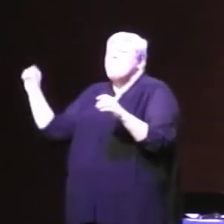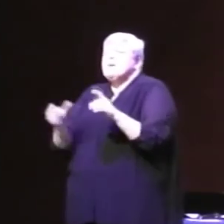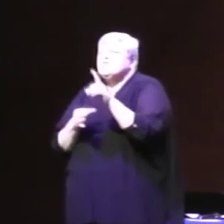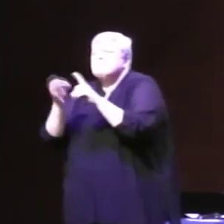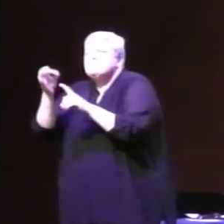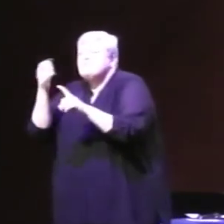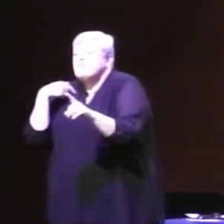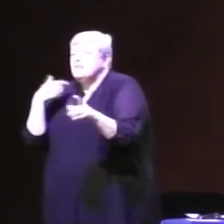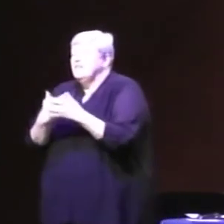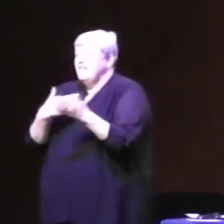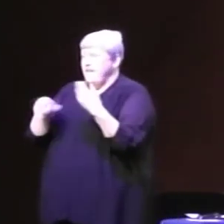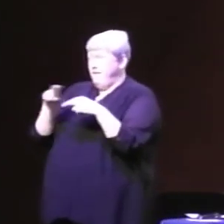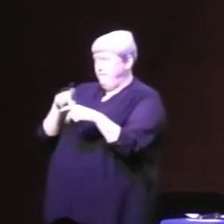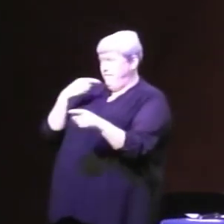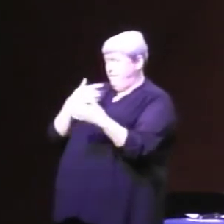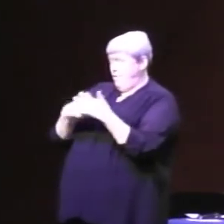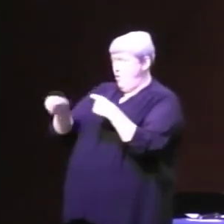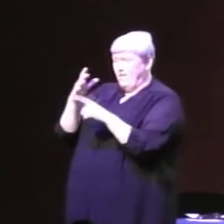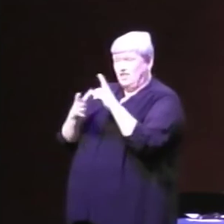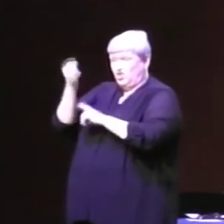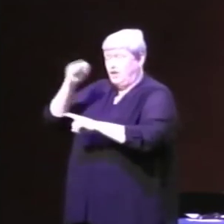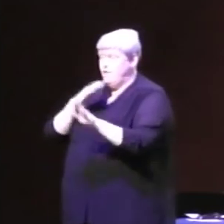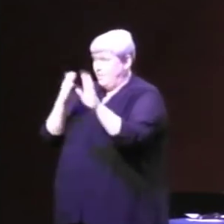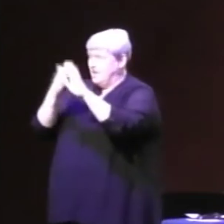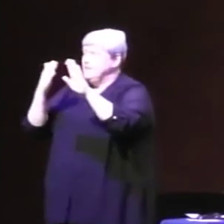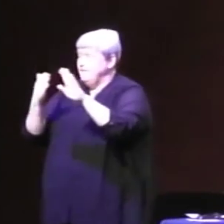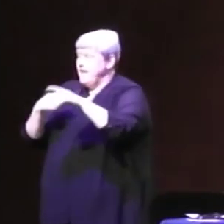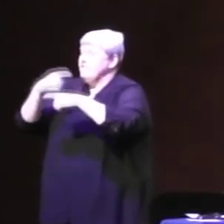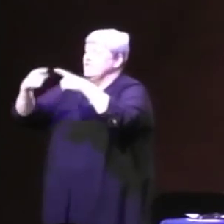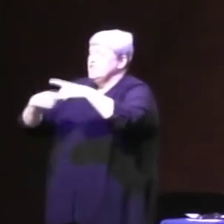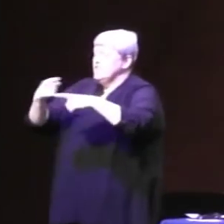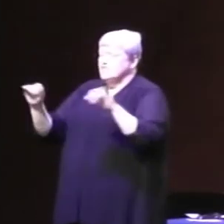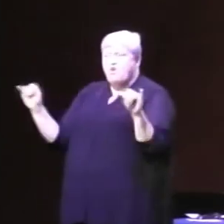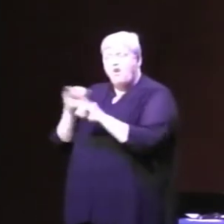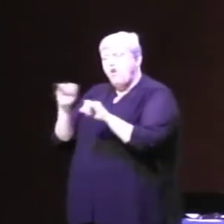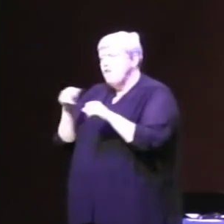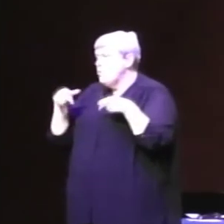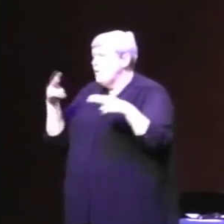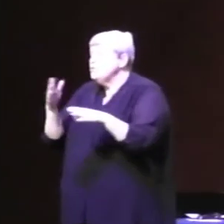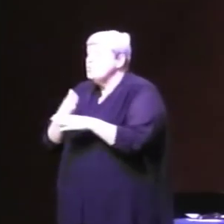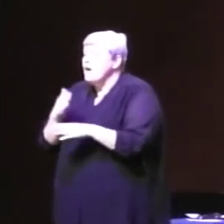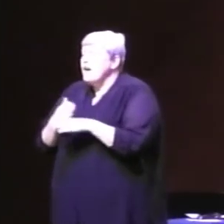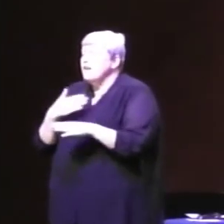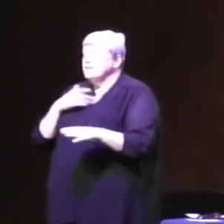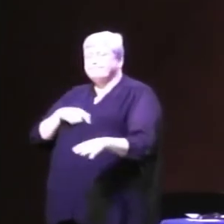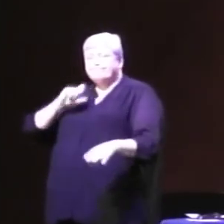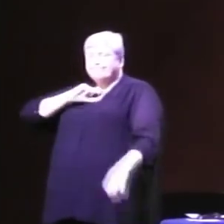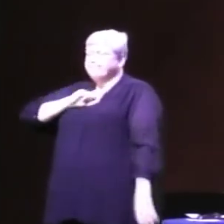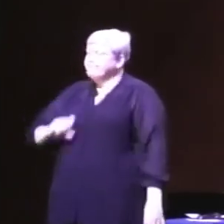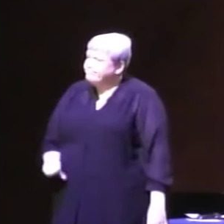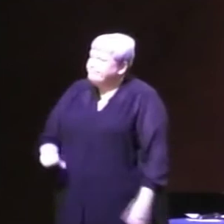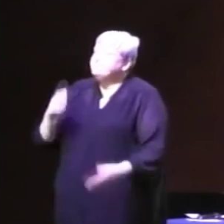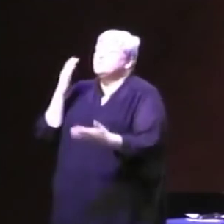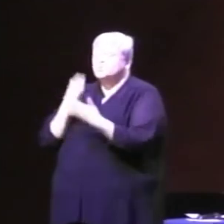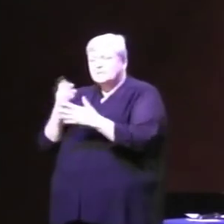marking even if every member of staff achieves their objectives for the year. It's a hideous way to work. Morale is at an all-time low and